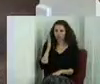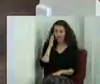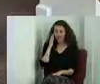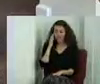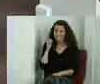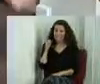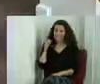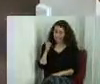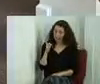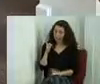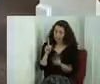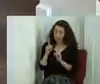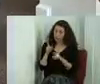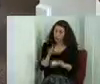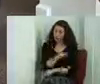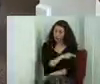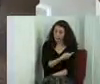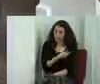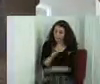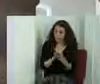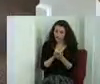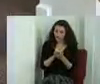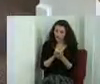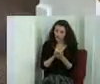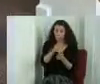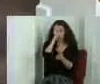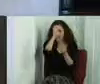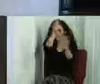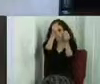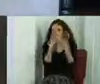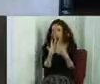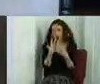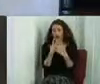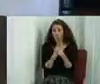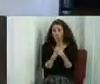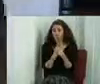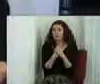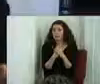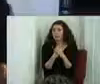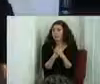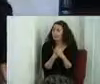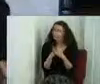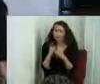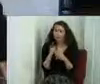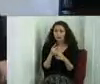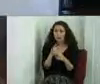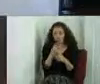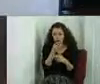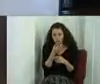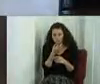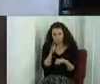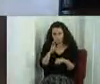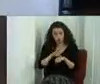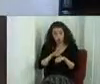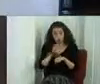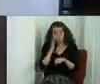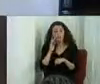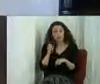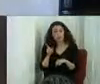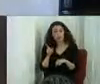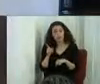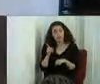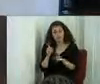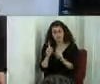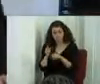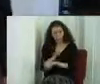hospital, there's God's grace of abundance for you right there and then. But as soon as the church knew that he was in hospital and that he needed